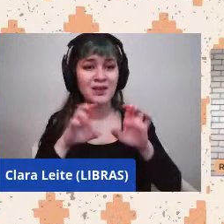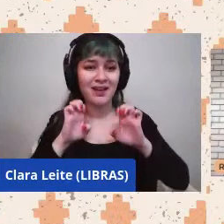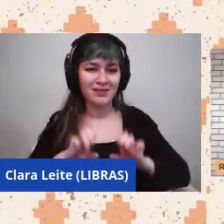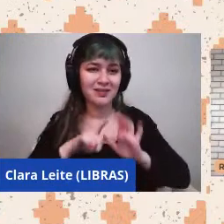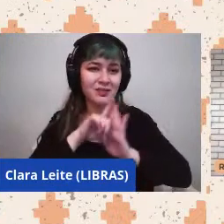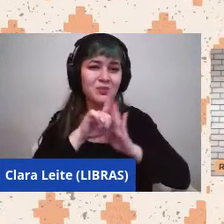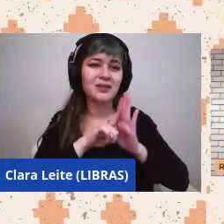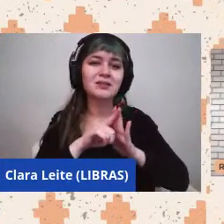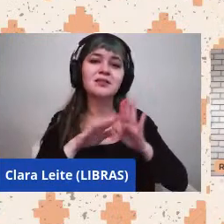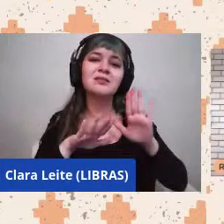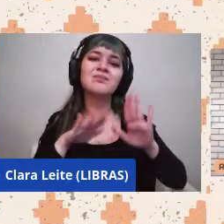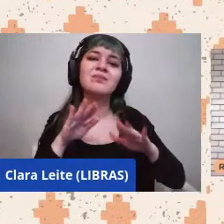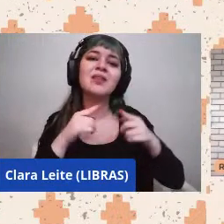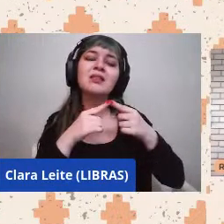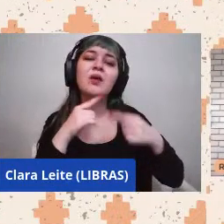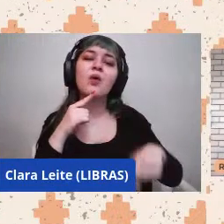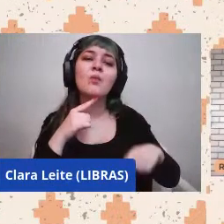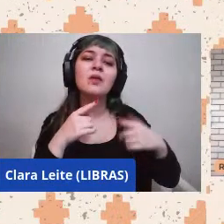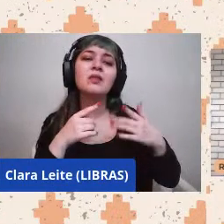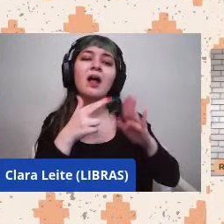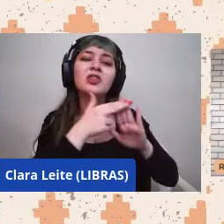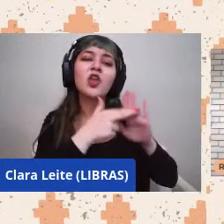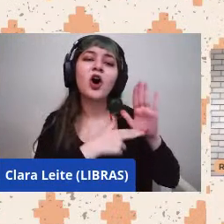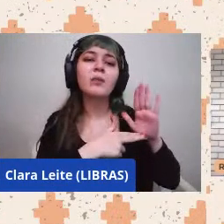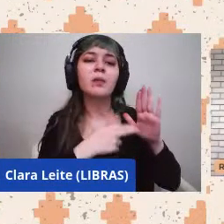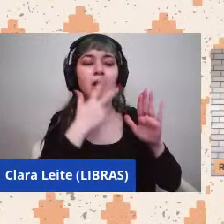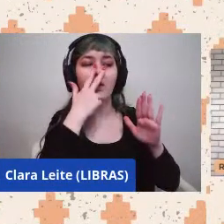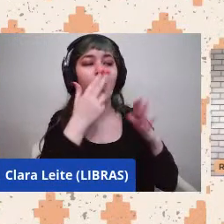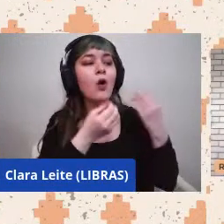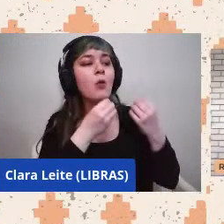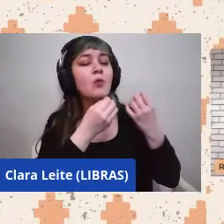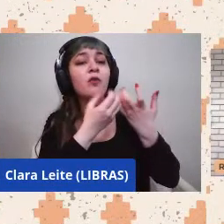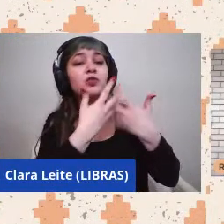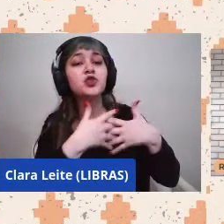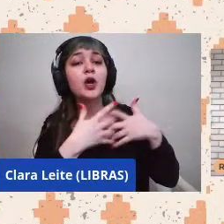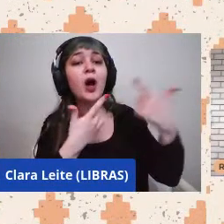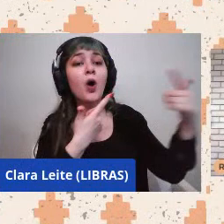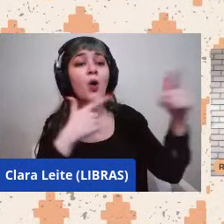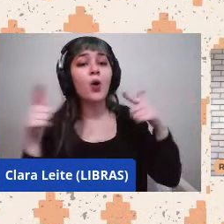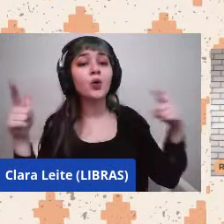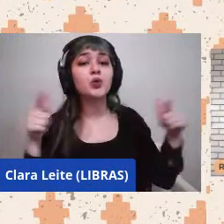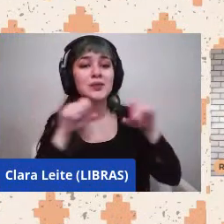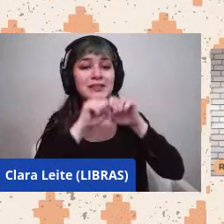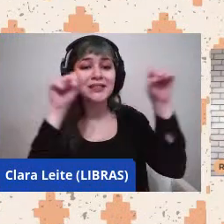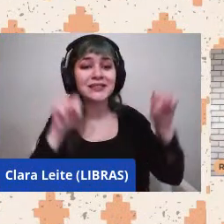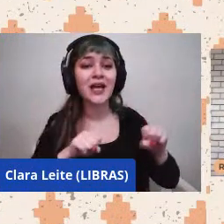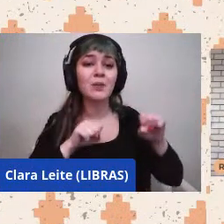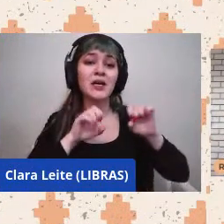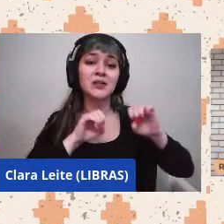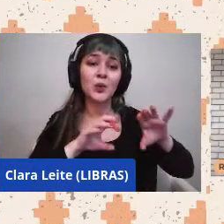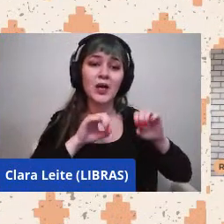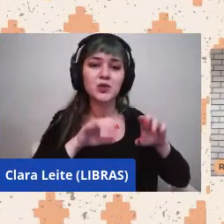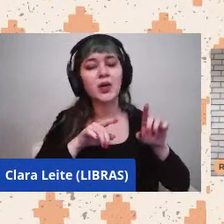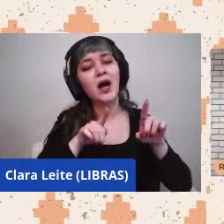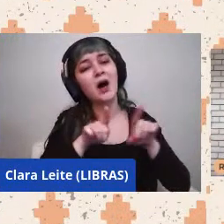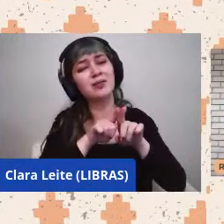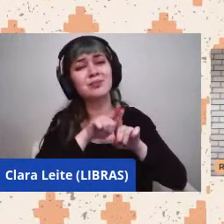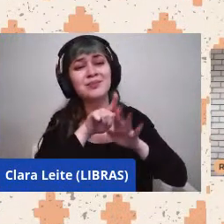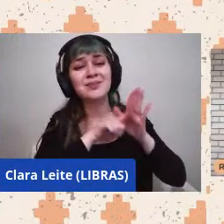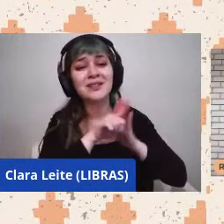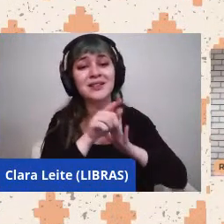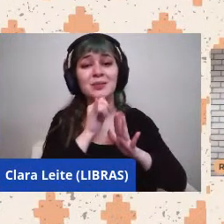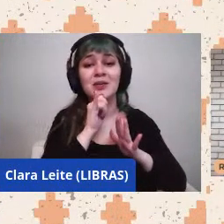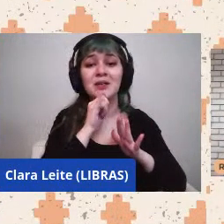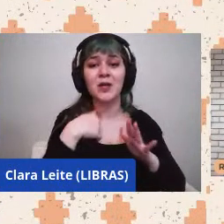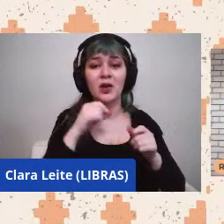norms, both in terms of how education systems works and about ethical issues specifically. So, for example, a project that